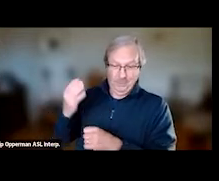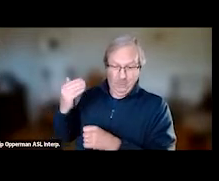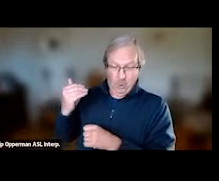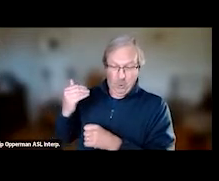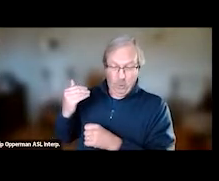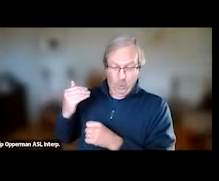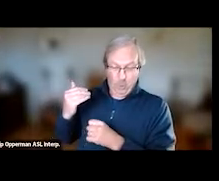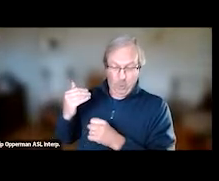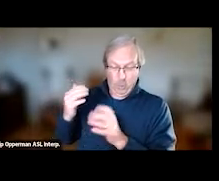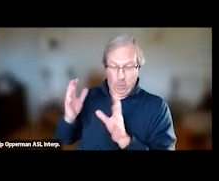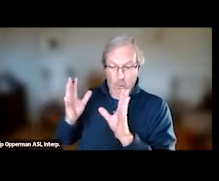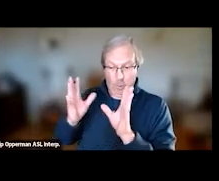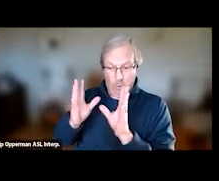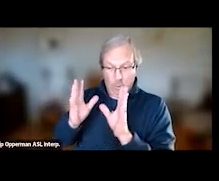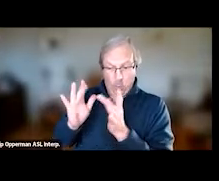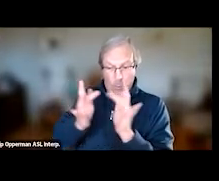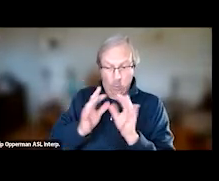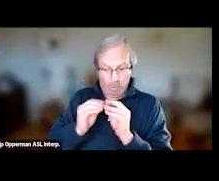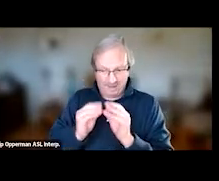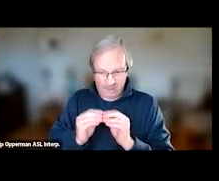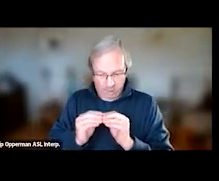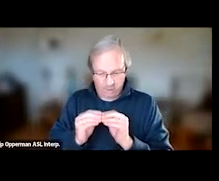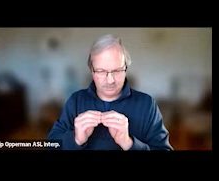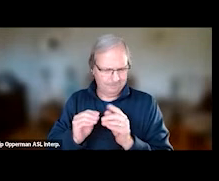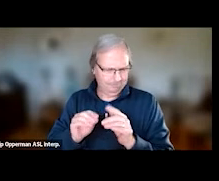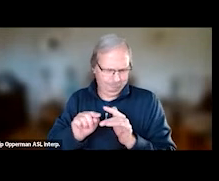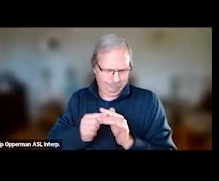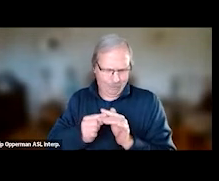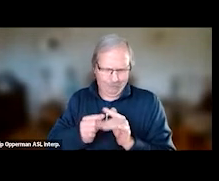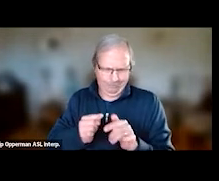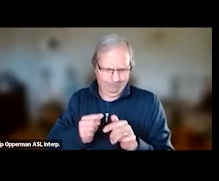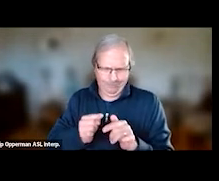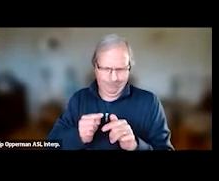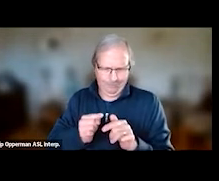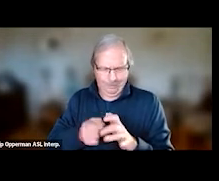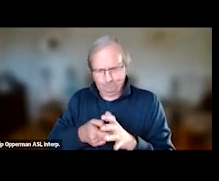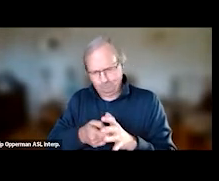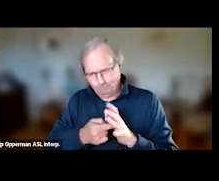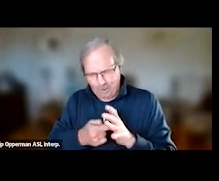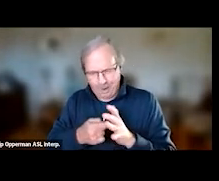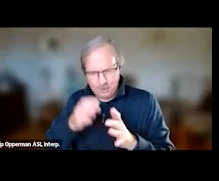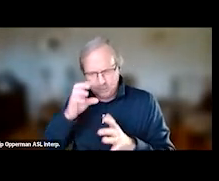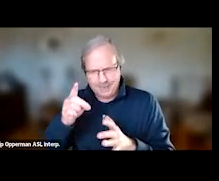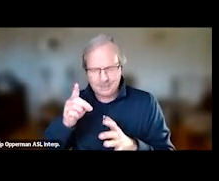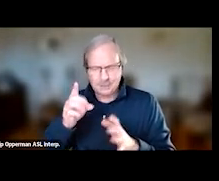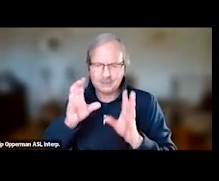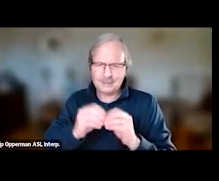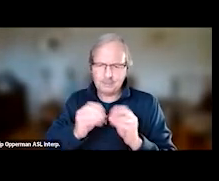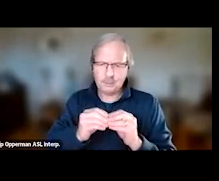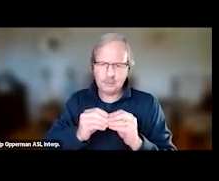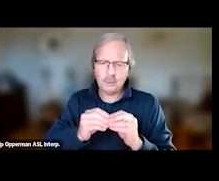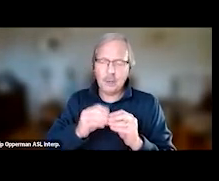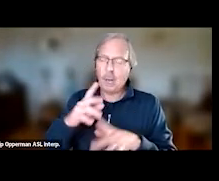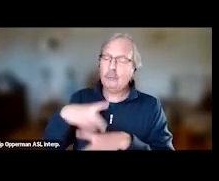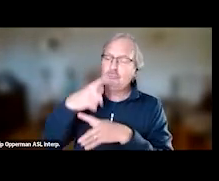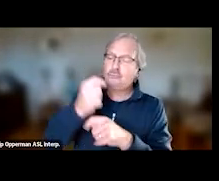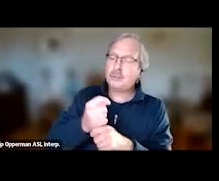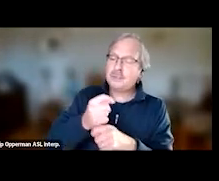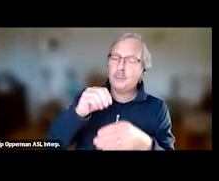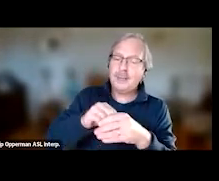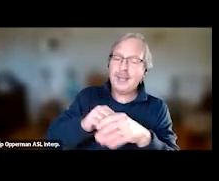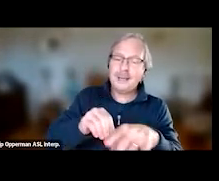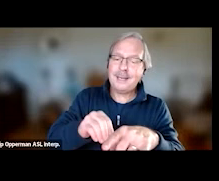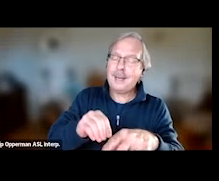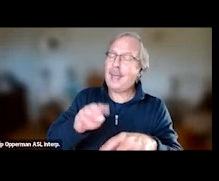were in their infancy. Mandatory education and seminars were traditionally held in a ballroom of a hotel